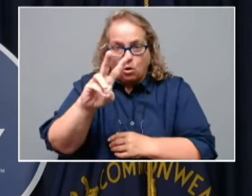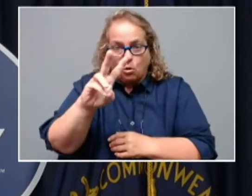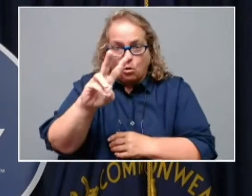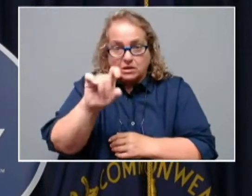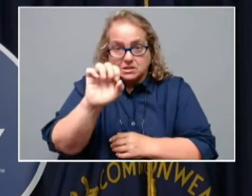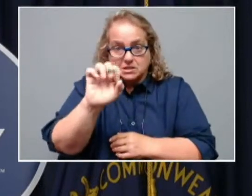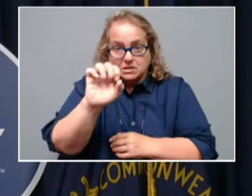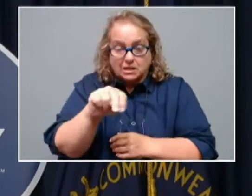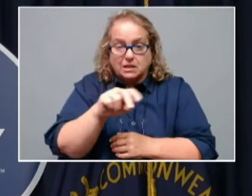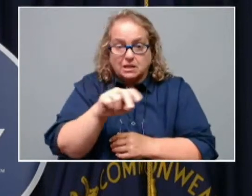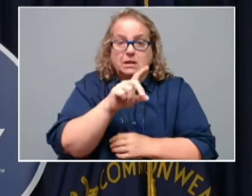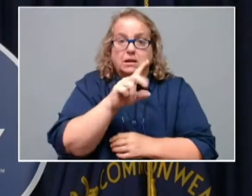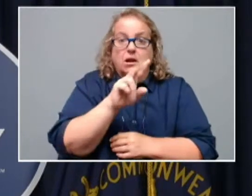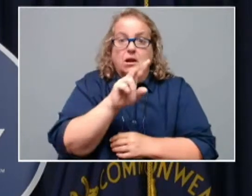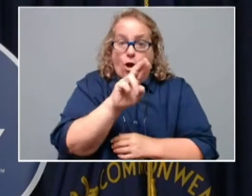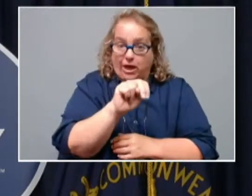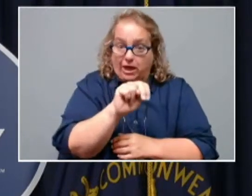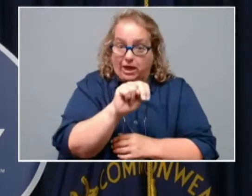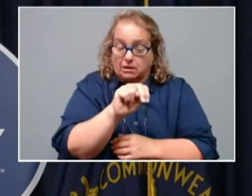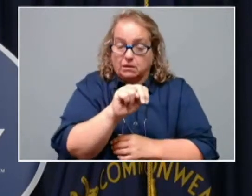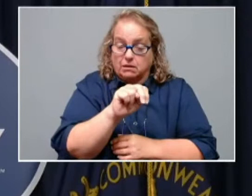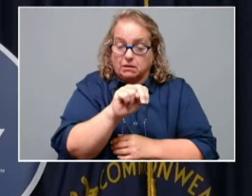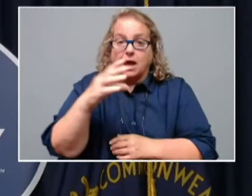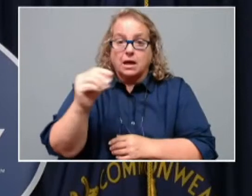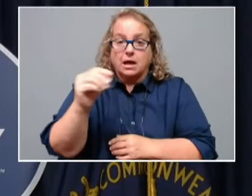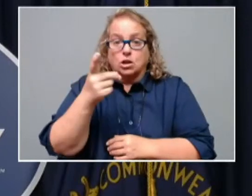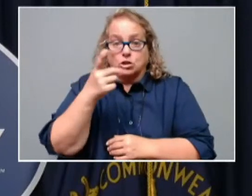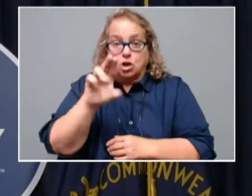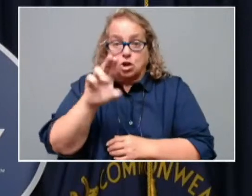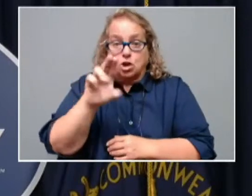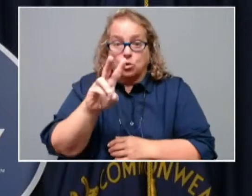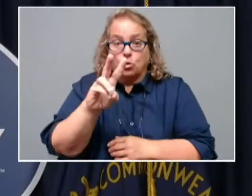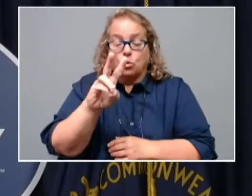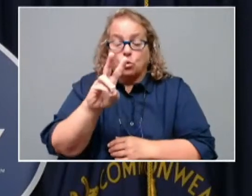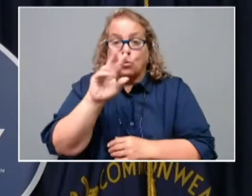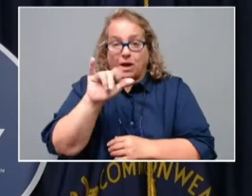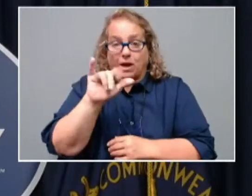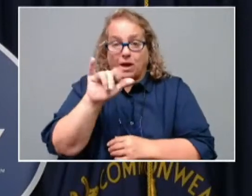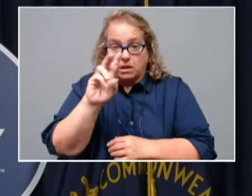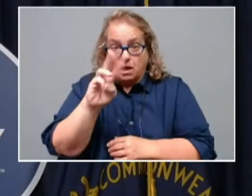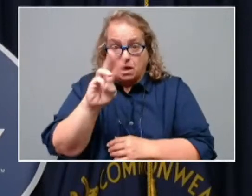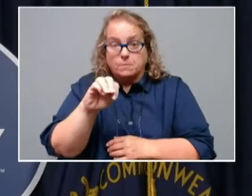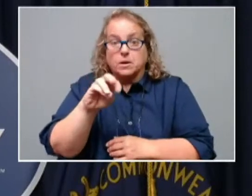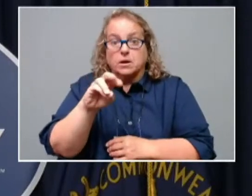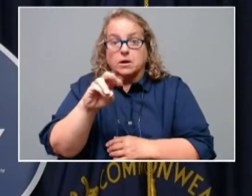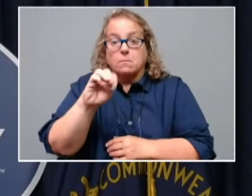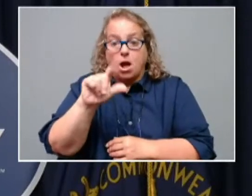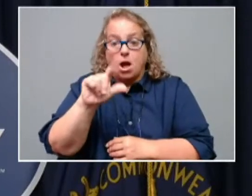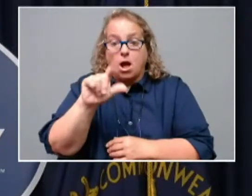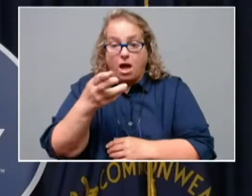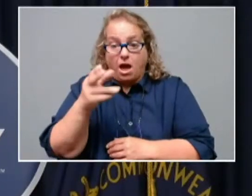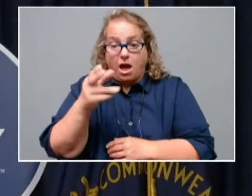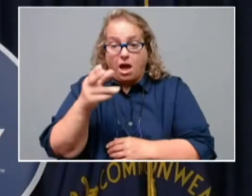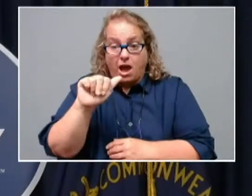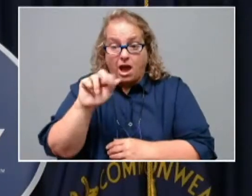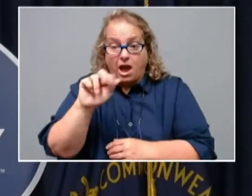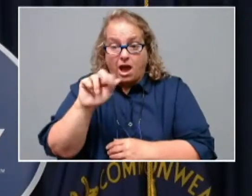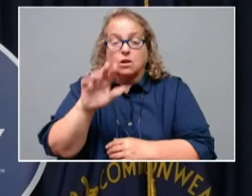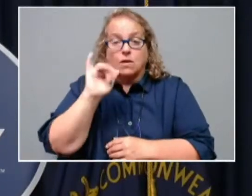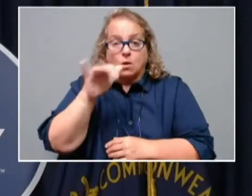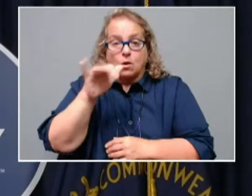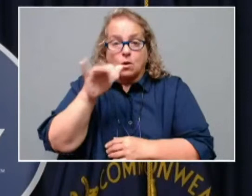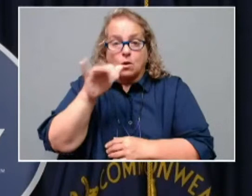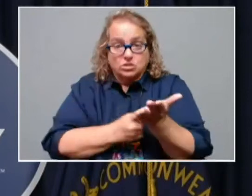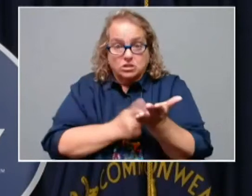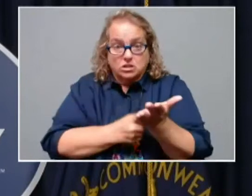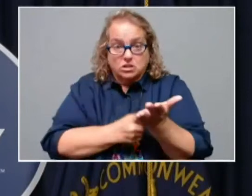and William Milan, doctor, who will be in the same office to discuss the current situation at St. Clair and